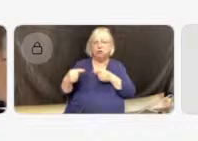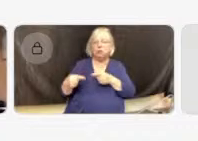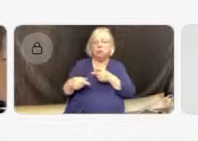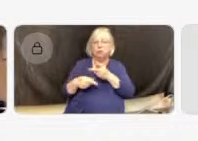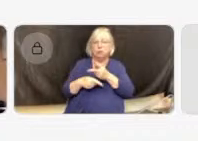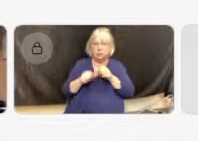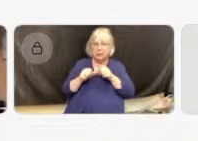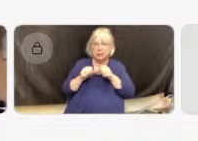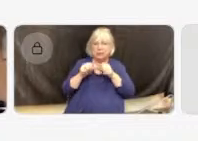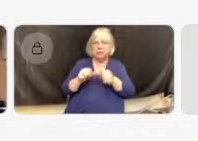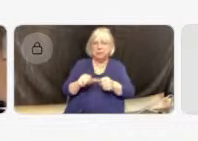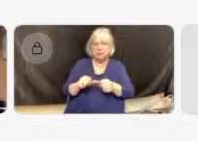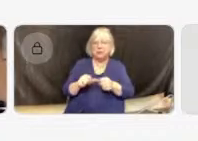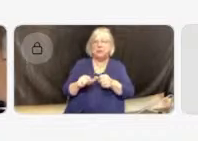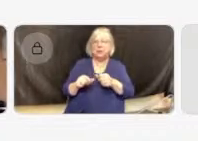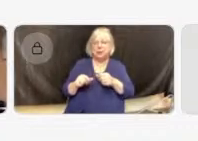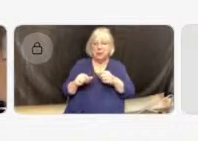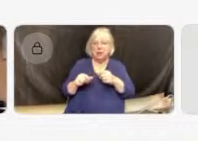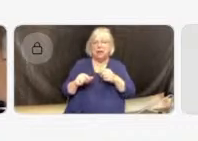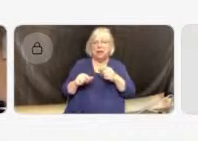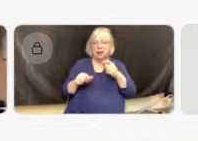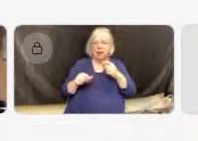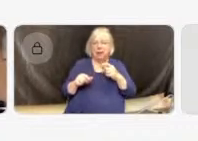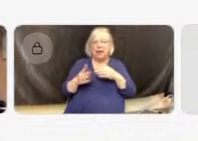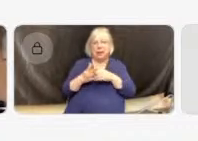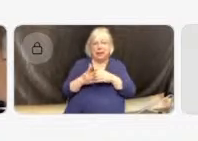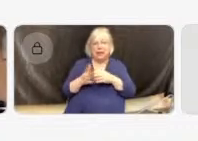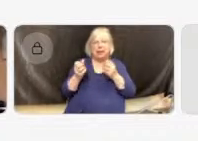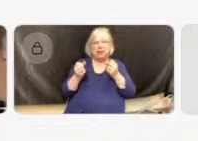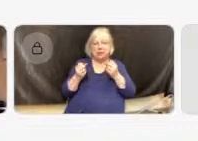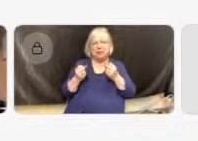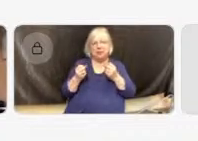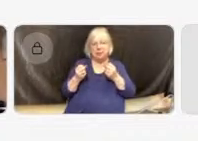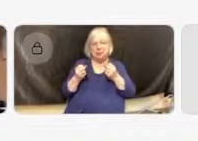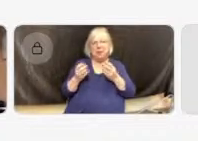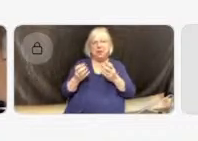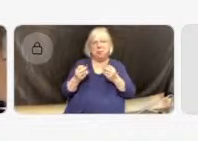together against a lot of odds. And I'm really